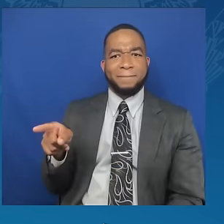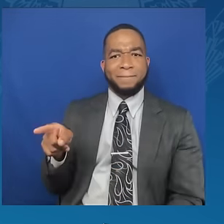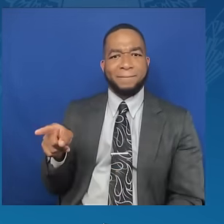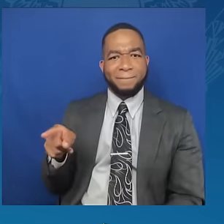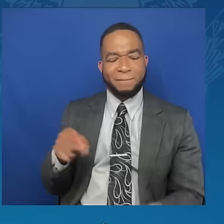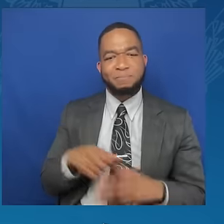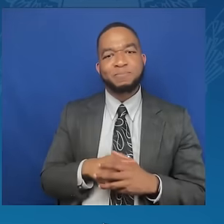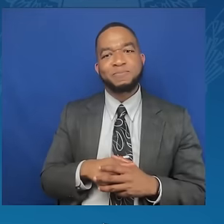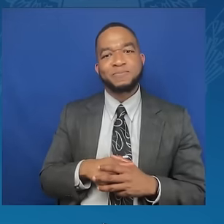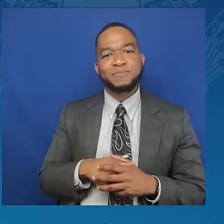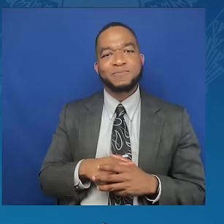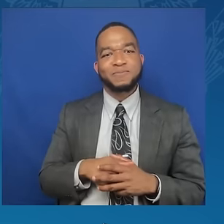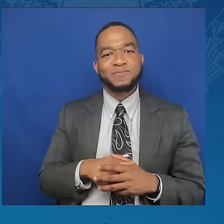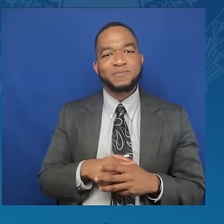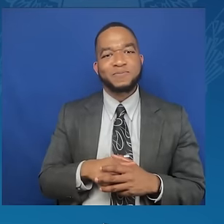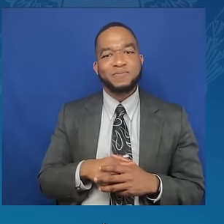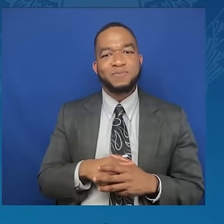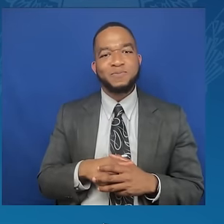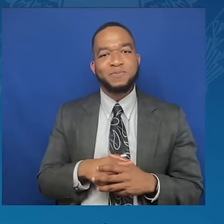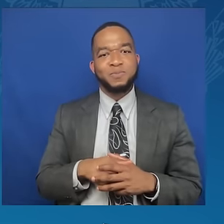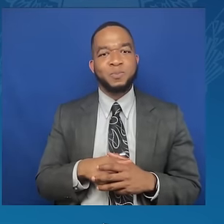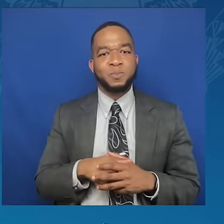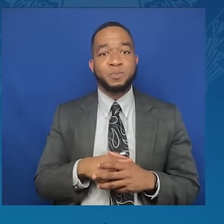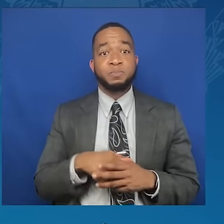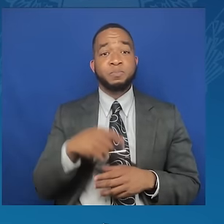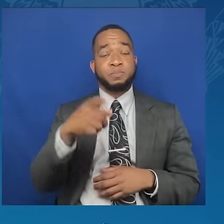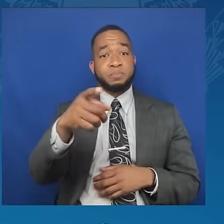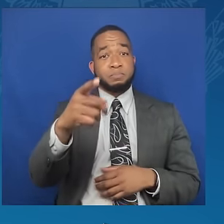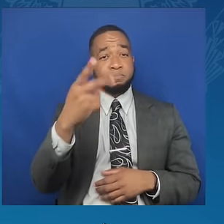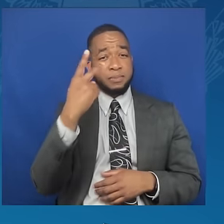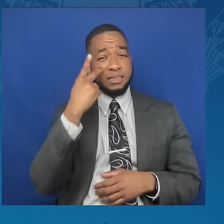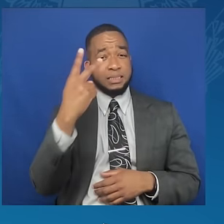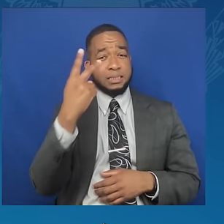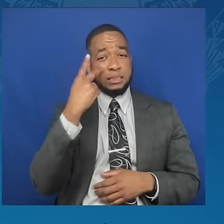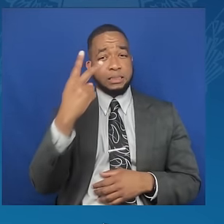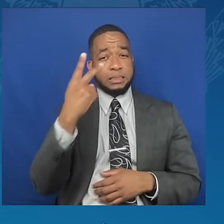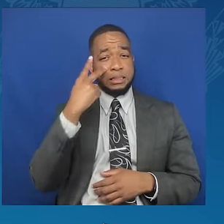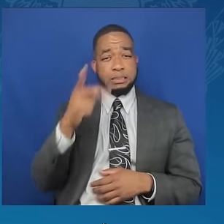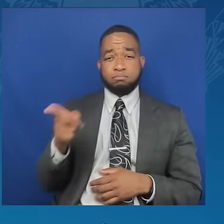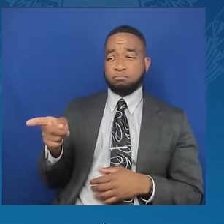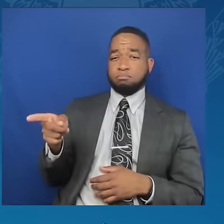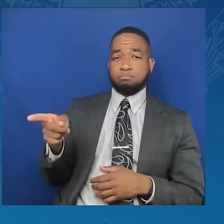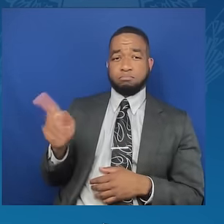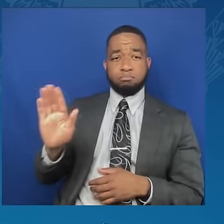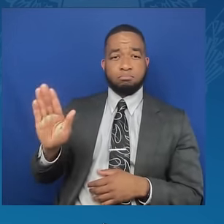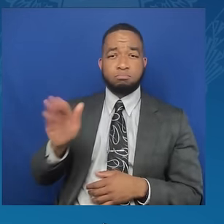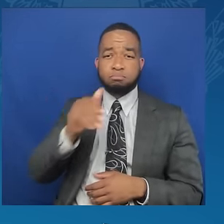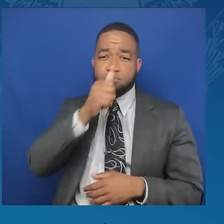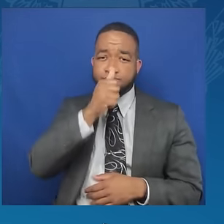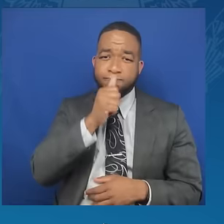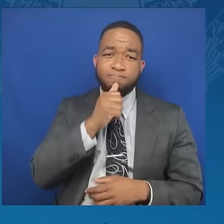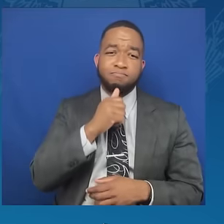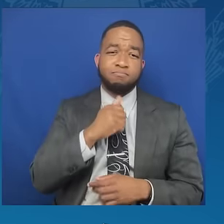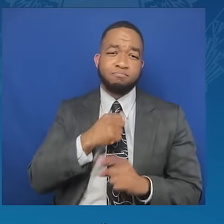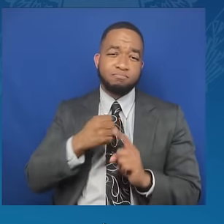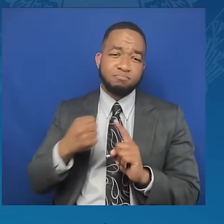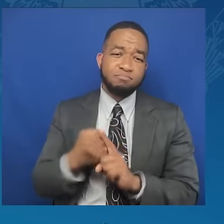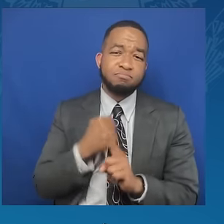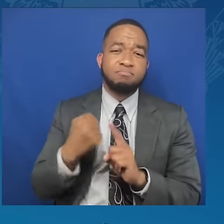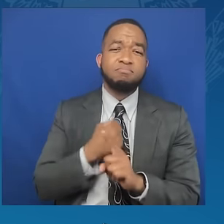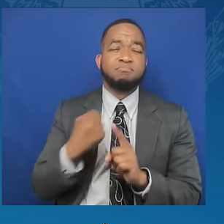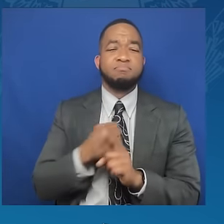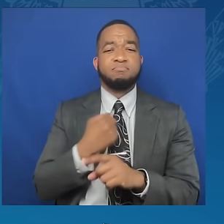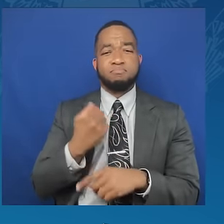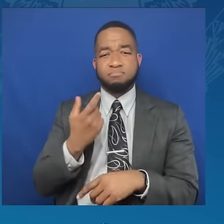their efforts and suffering. Learn of it. Teach of it. Keep their stories